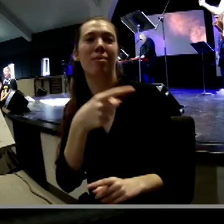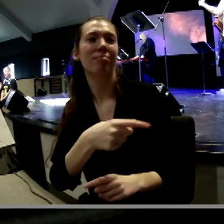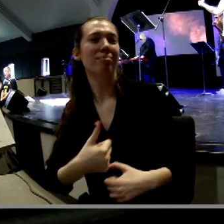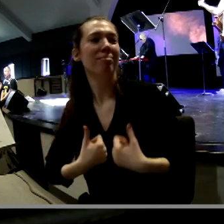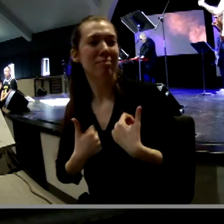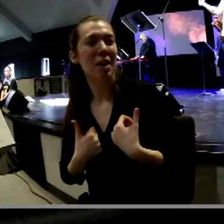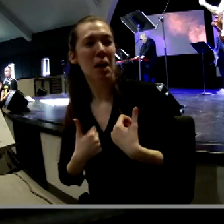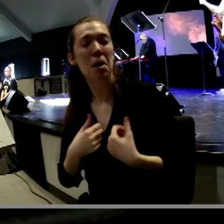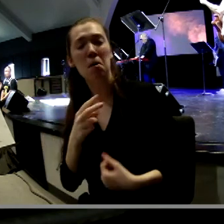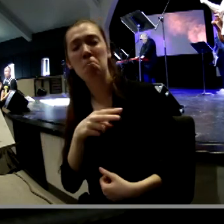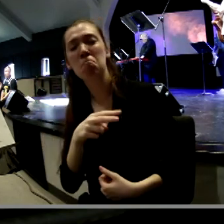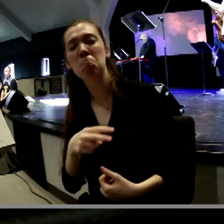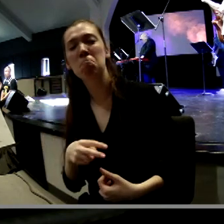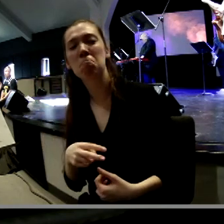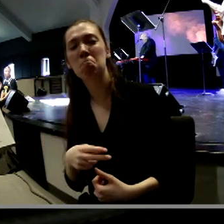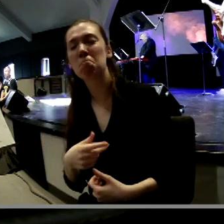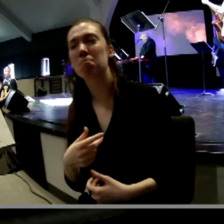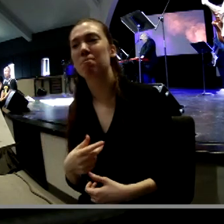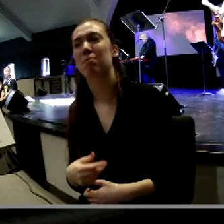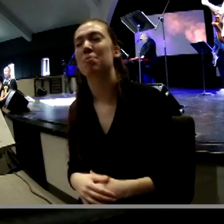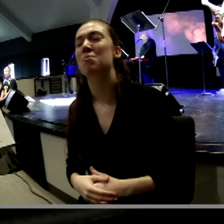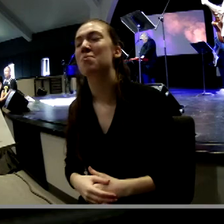There's a lot ahead of you too.